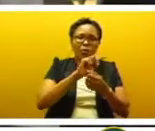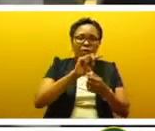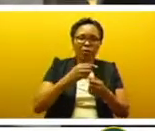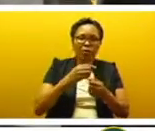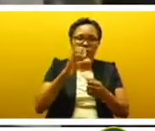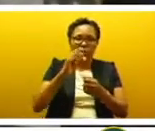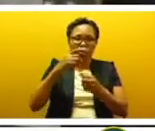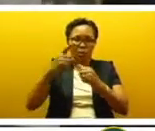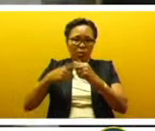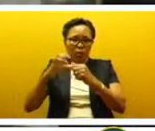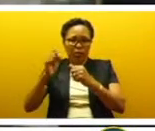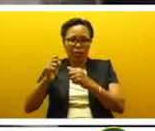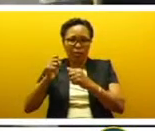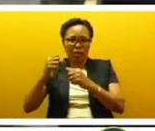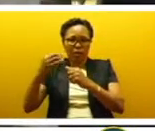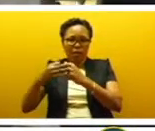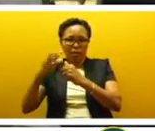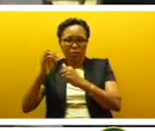12,065,803 people voted,